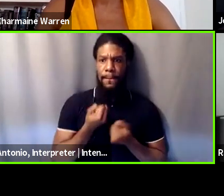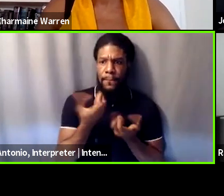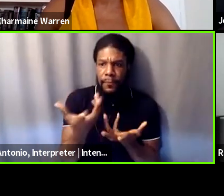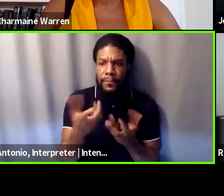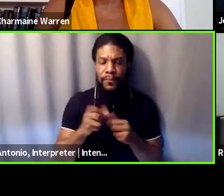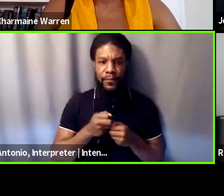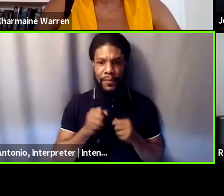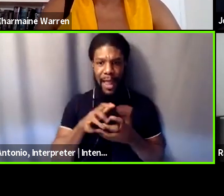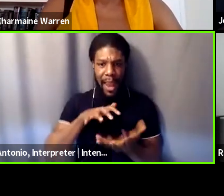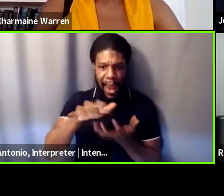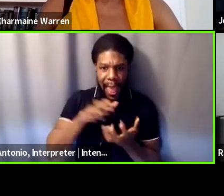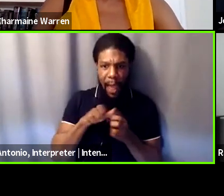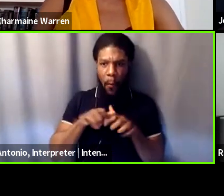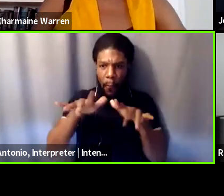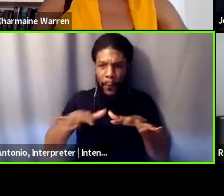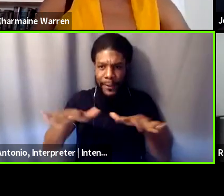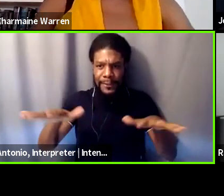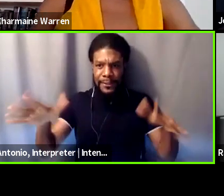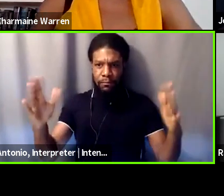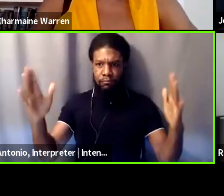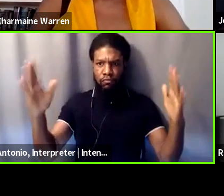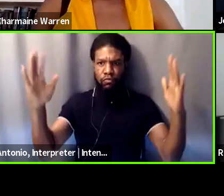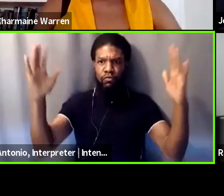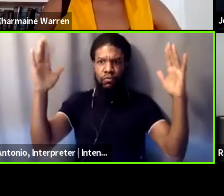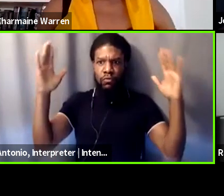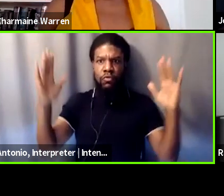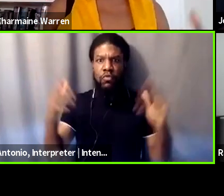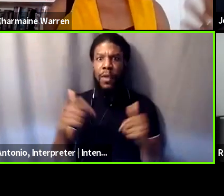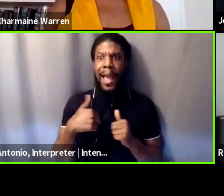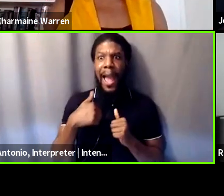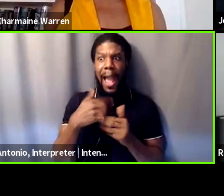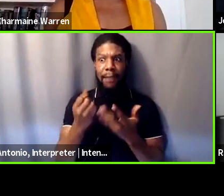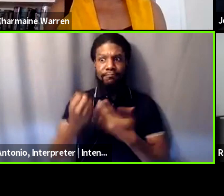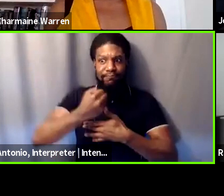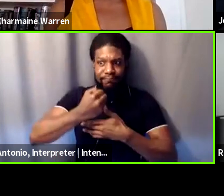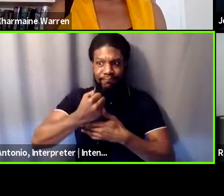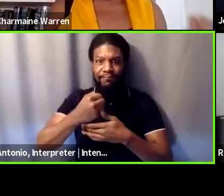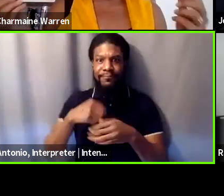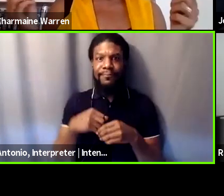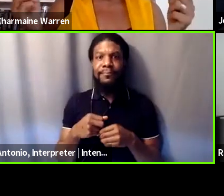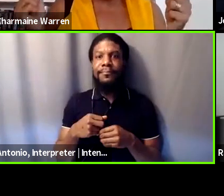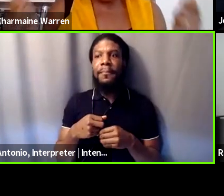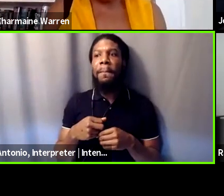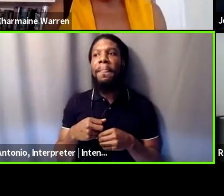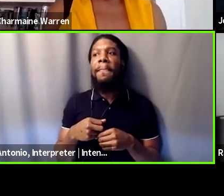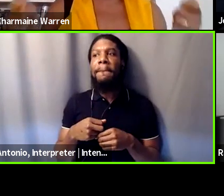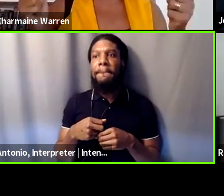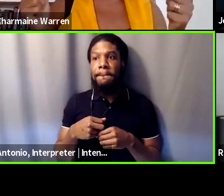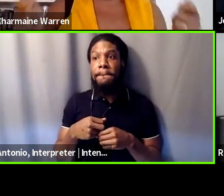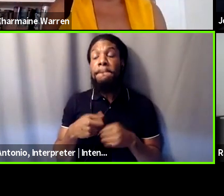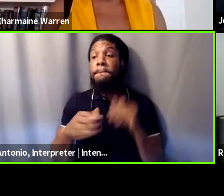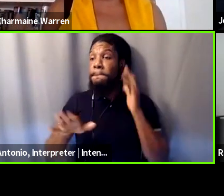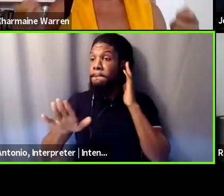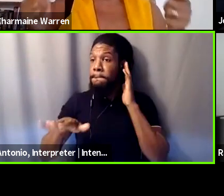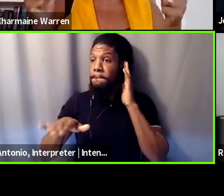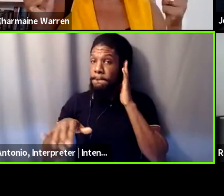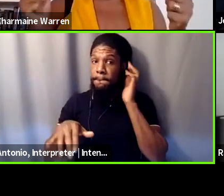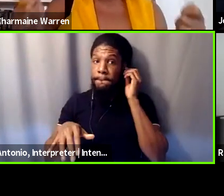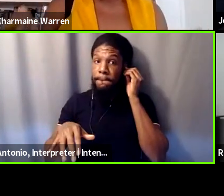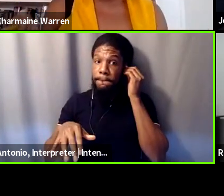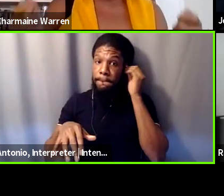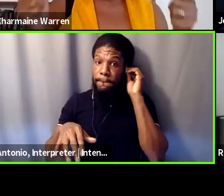know. I don't know if I should ask you to go first because you might want to think about this, but power,